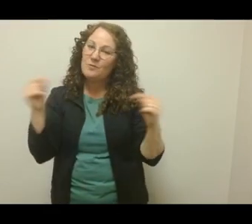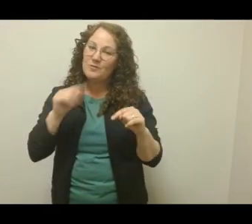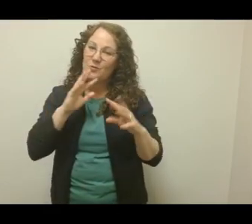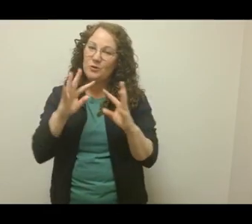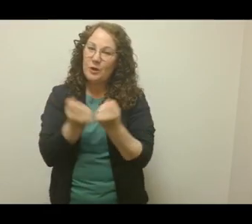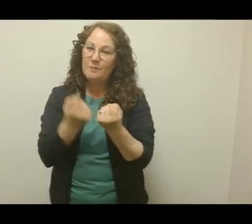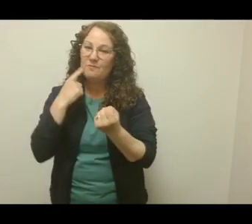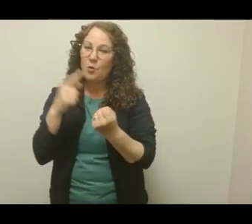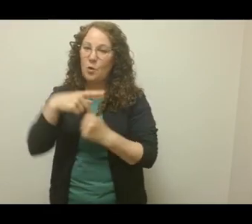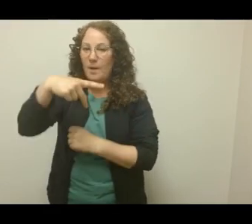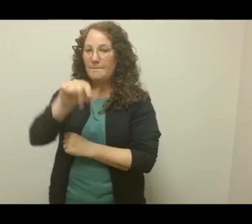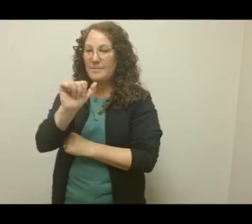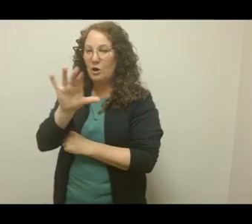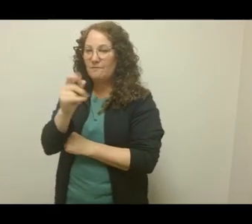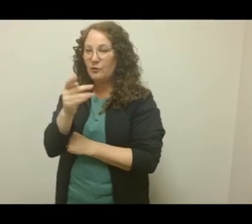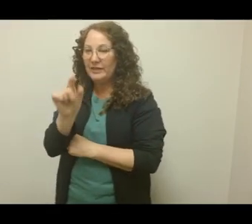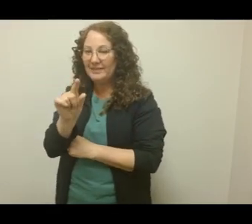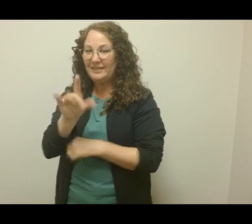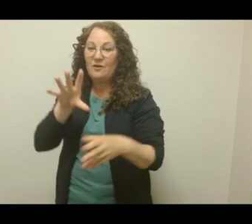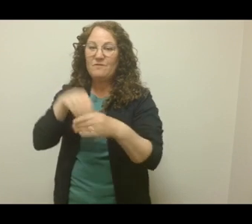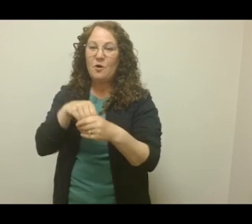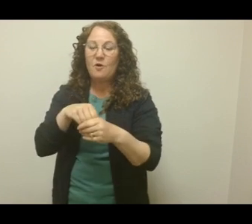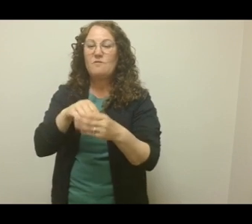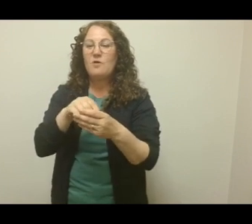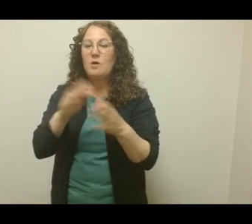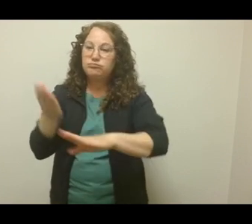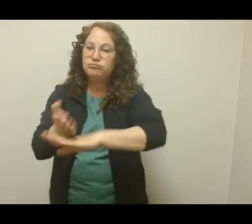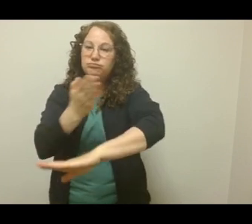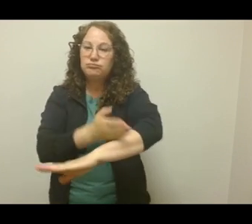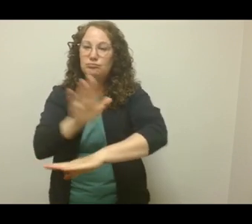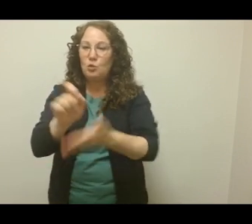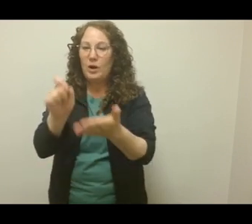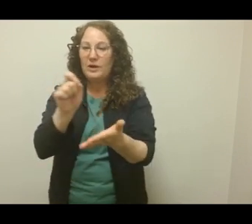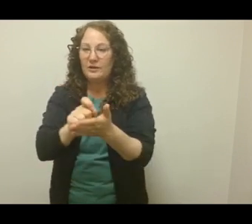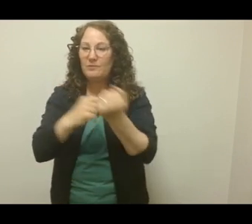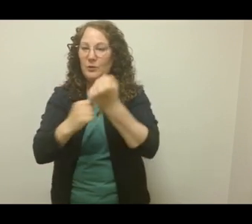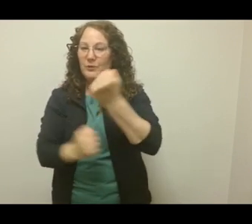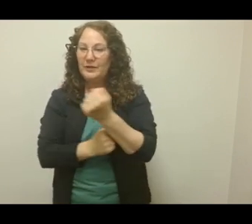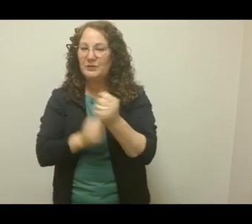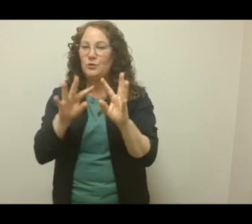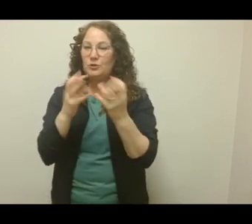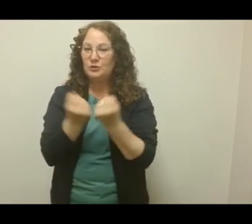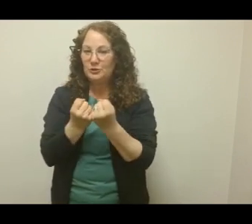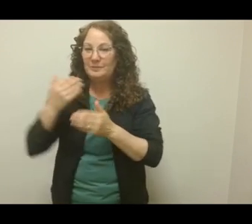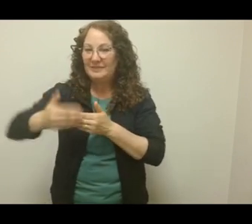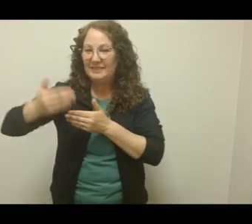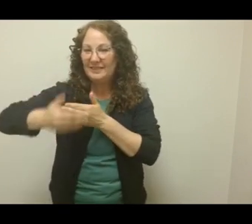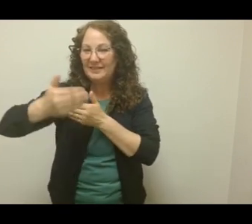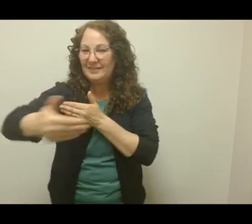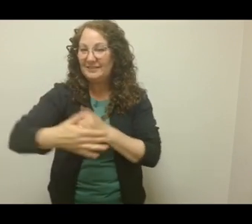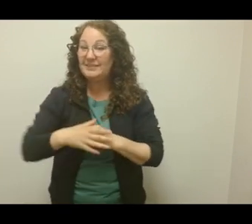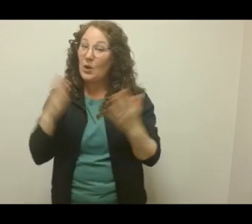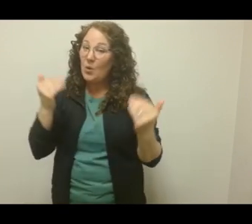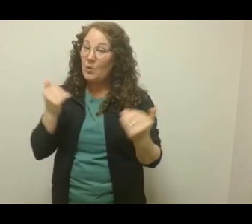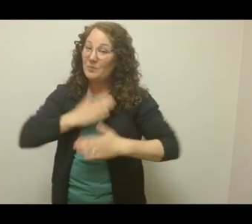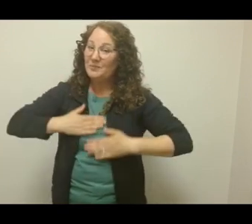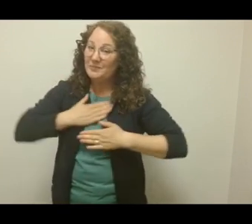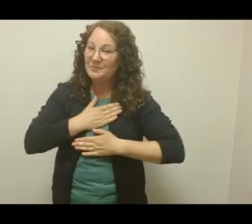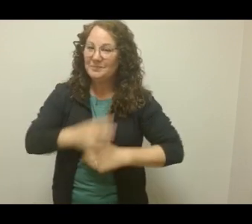on paraphrasing, part of our Building Your Writing Foundation workshop series. I hope you all enjoyed.